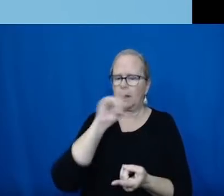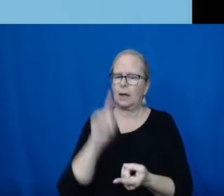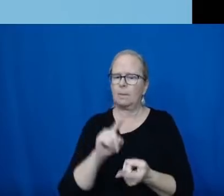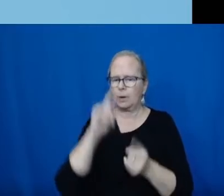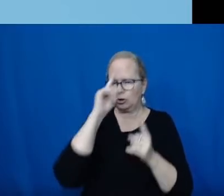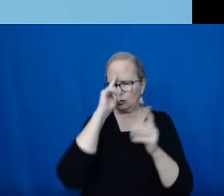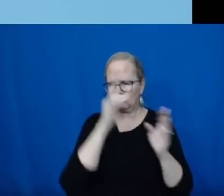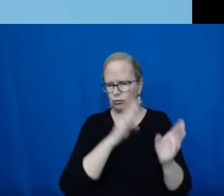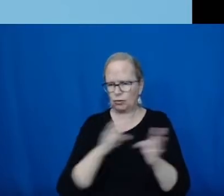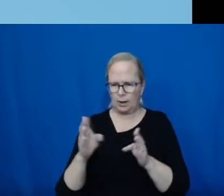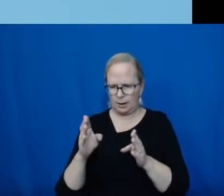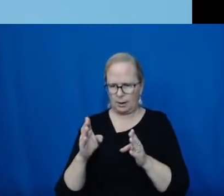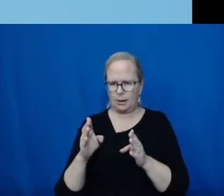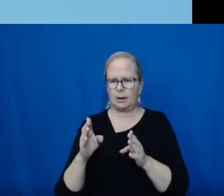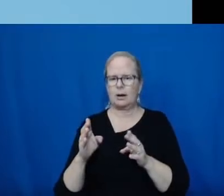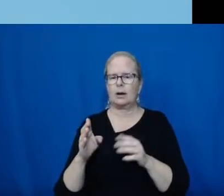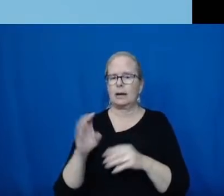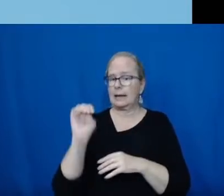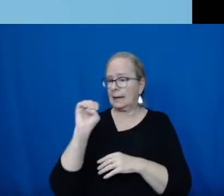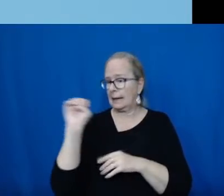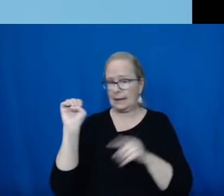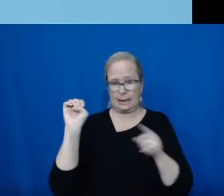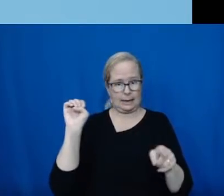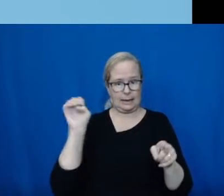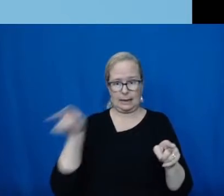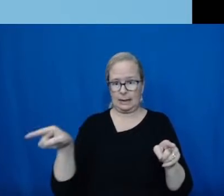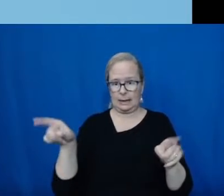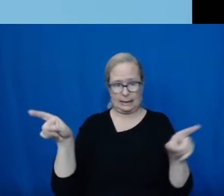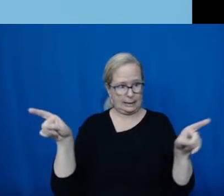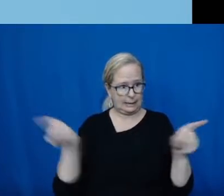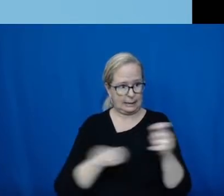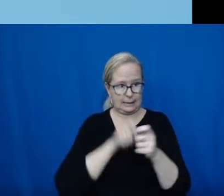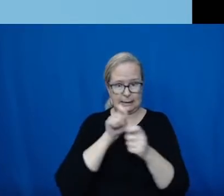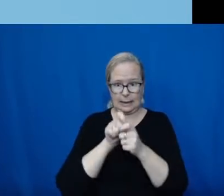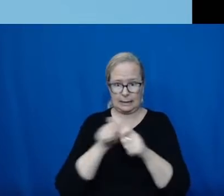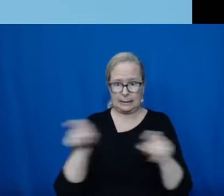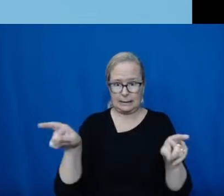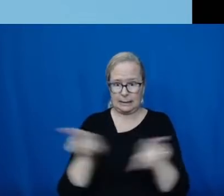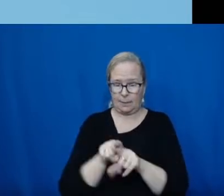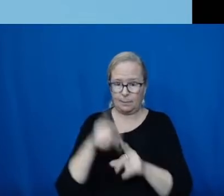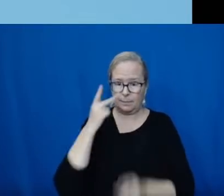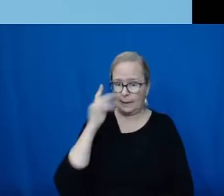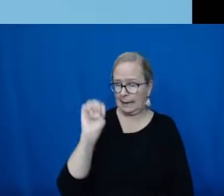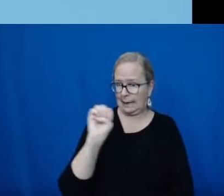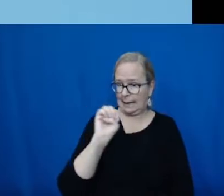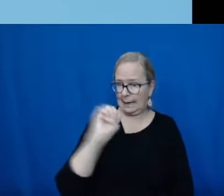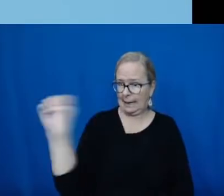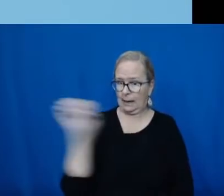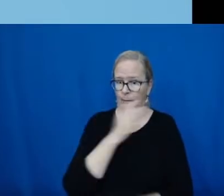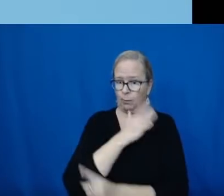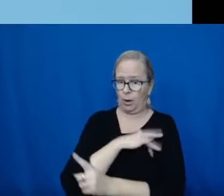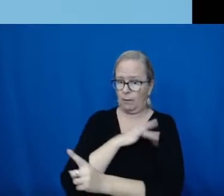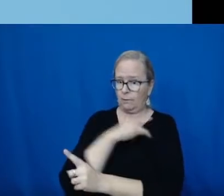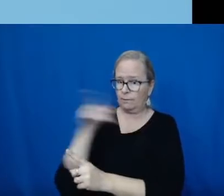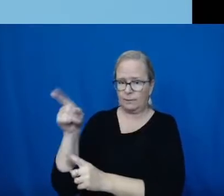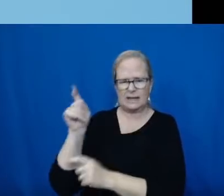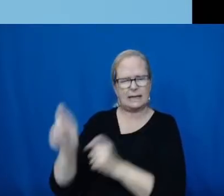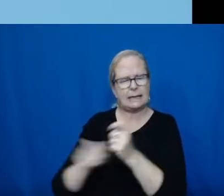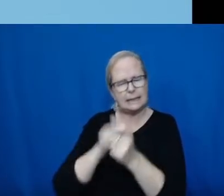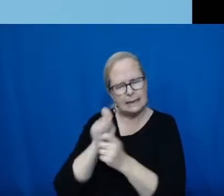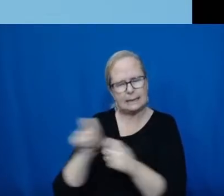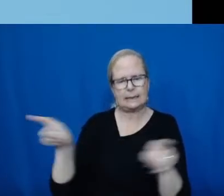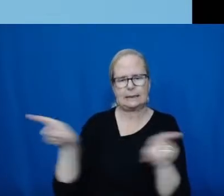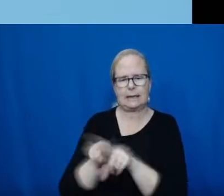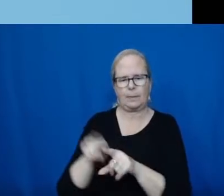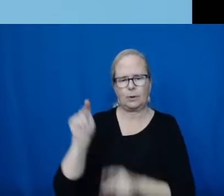Atlantic provinces used exactly the same tools as we did in their shutdowns. The difference was that they